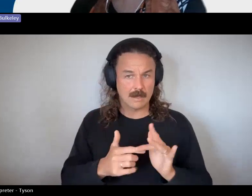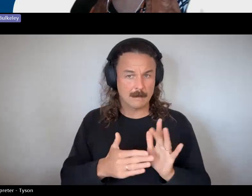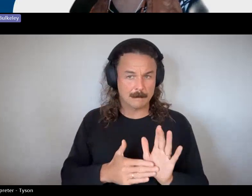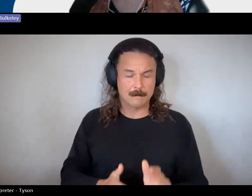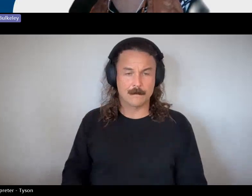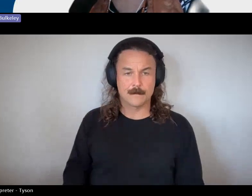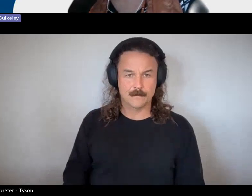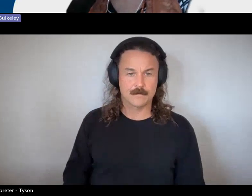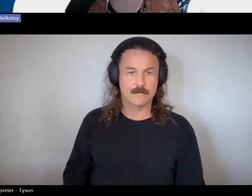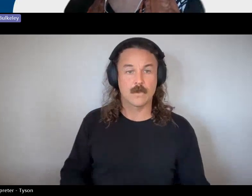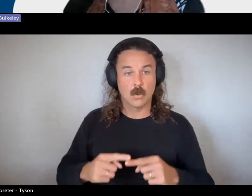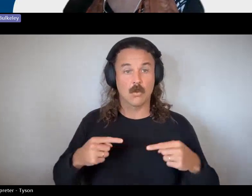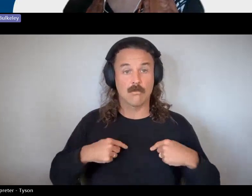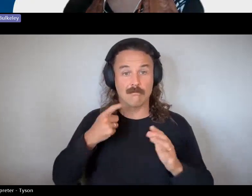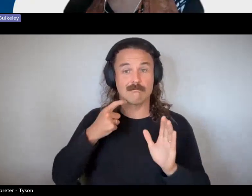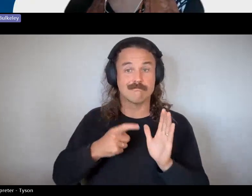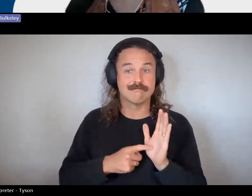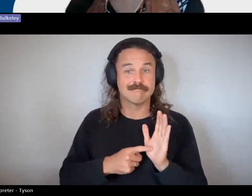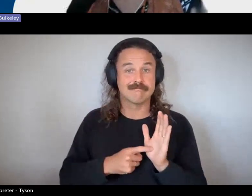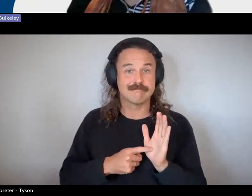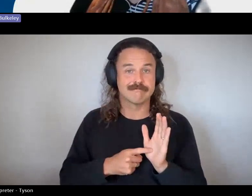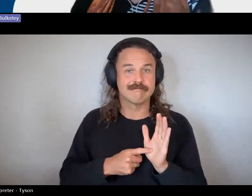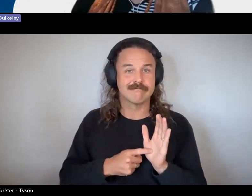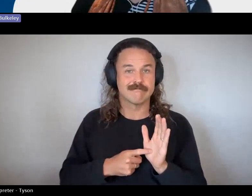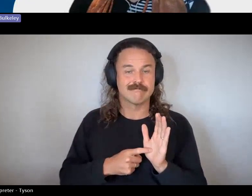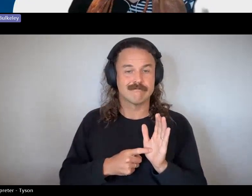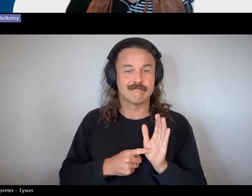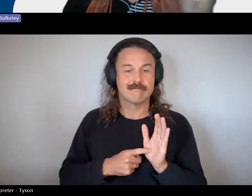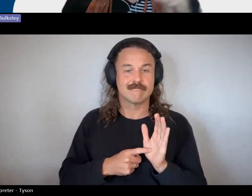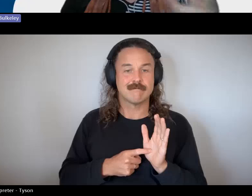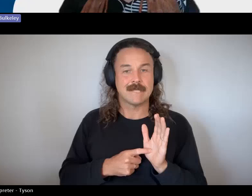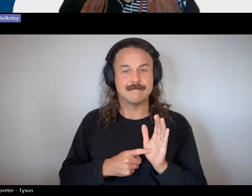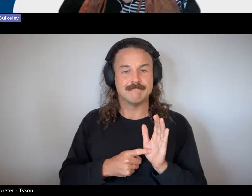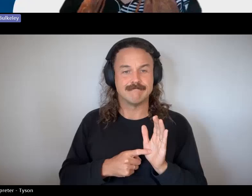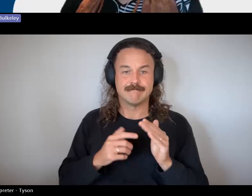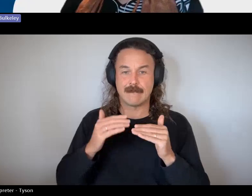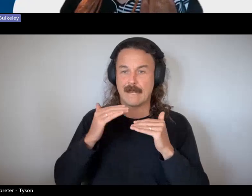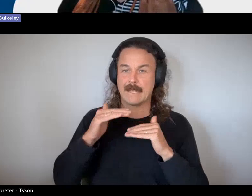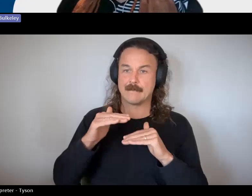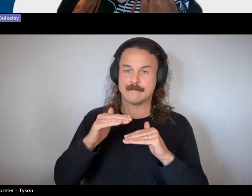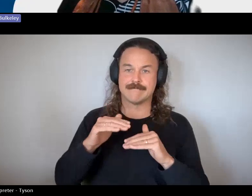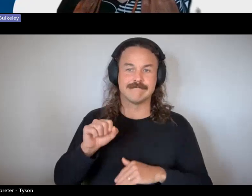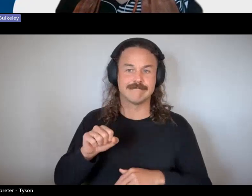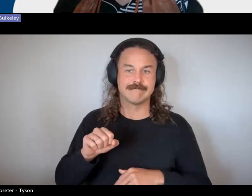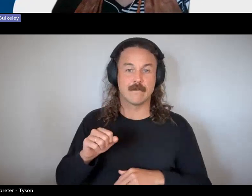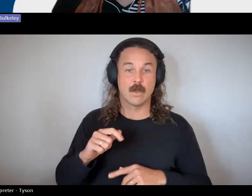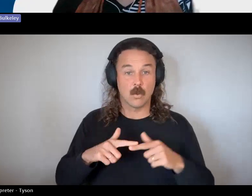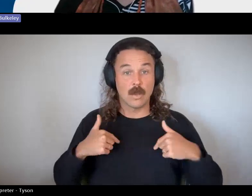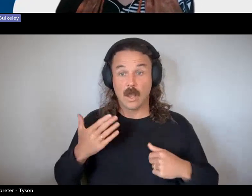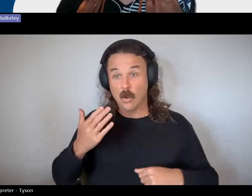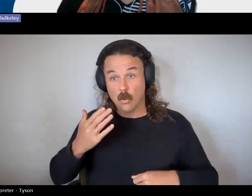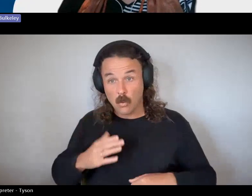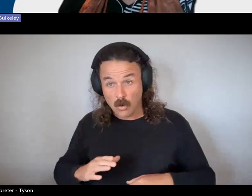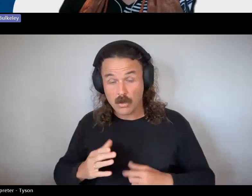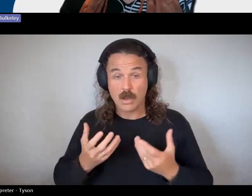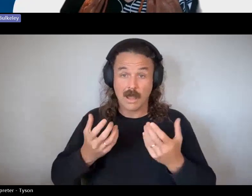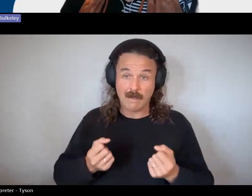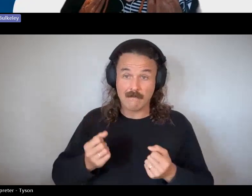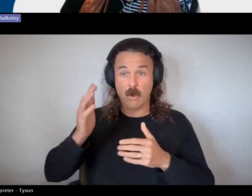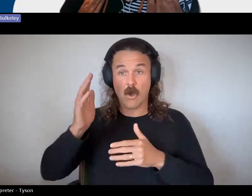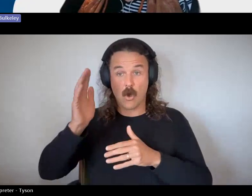Yeah, no, we recognise that as a limitation. Like, we endeavoured to have options that included, an Auslan invitation, for